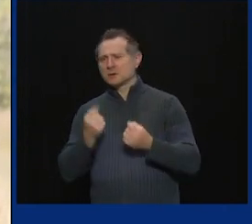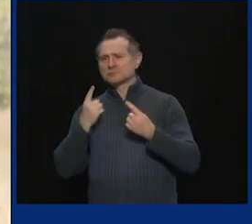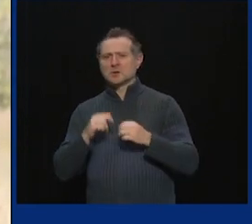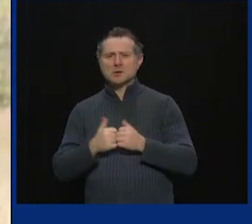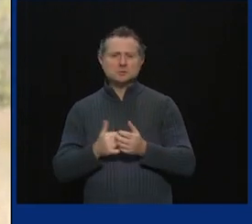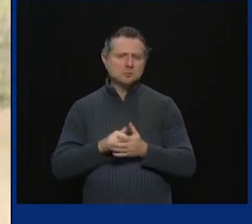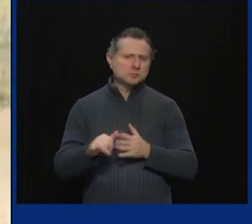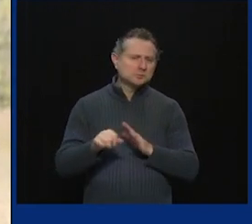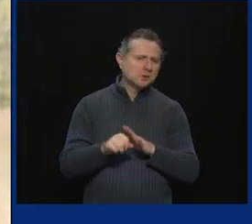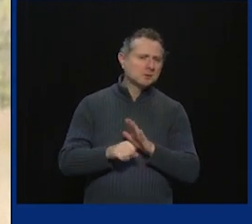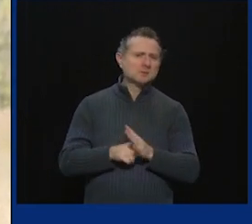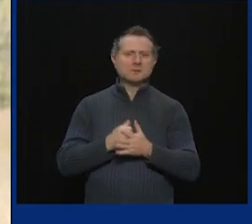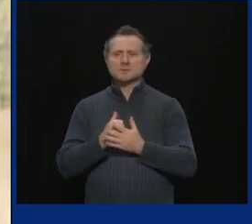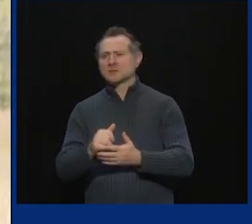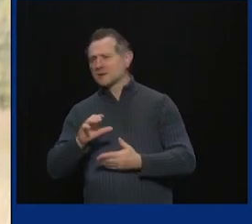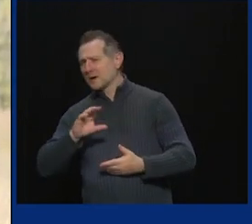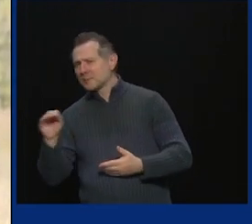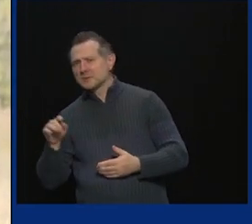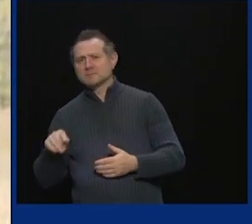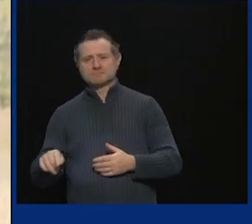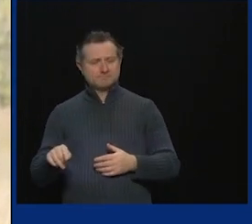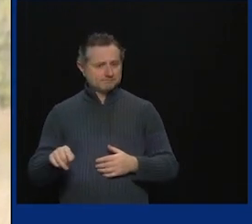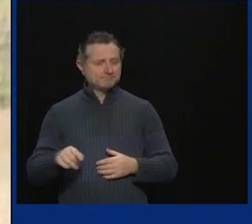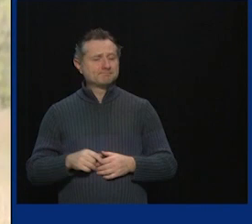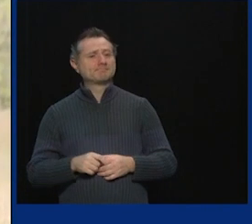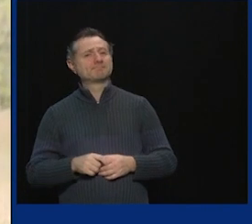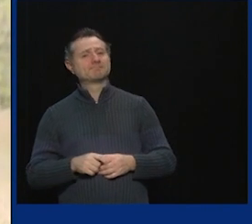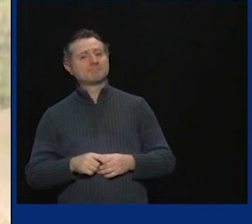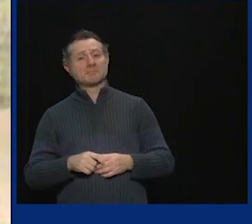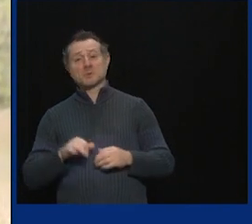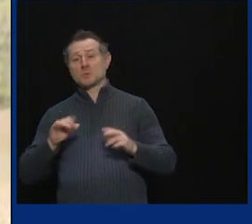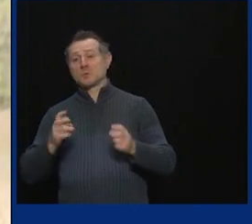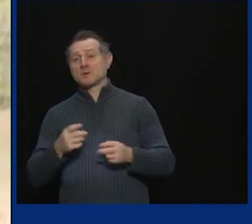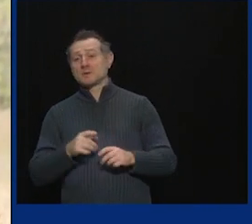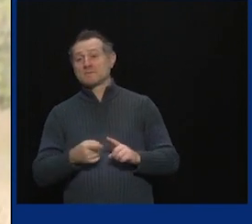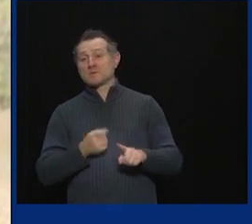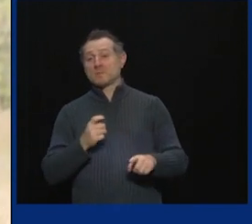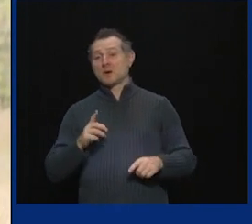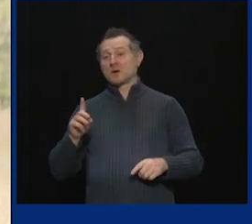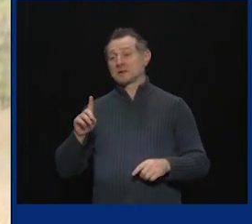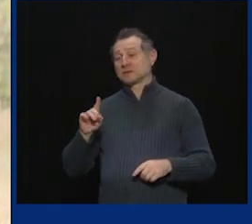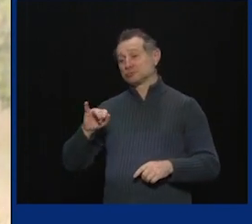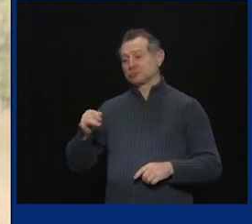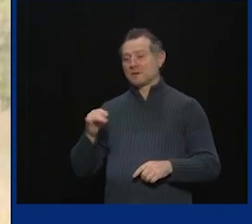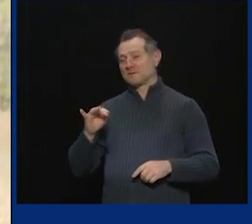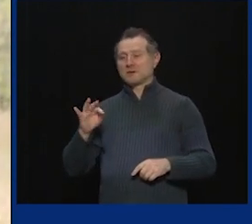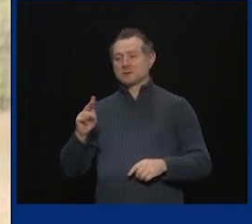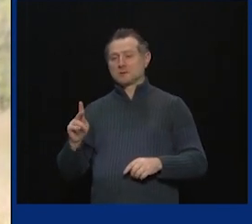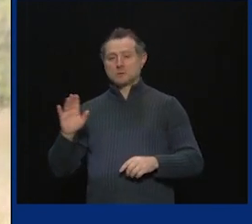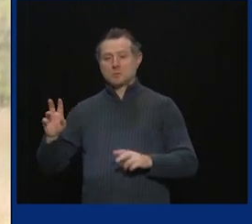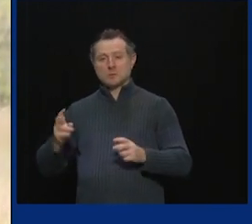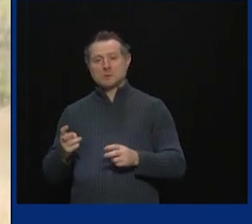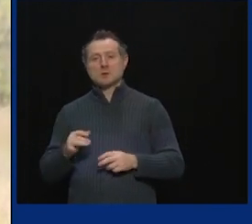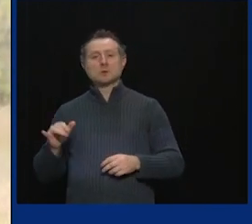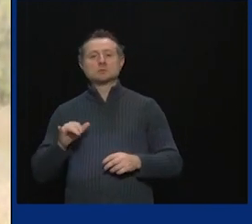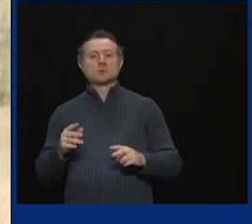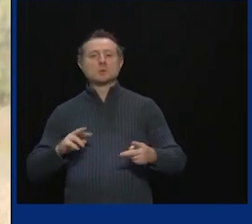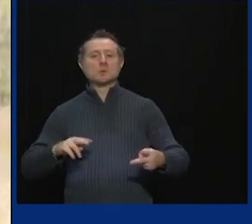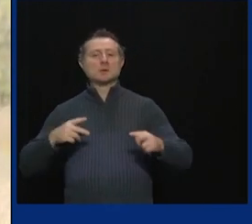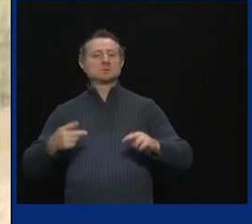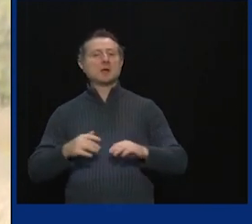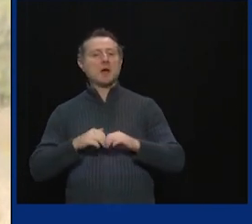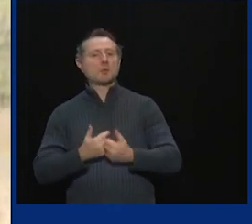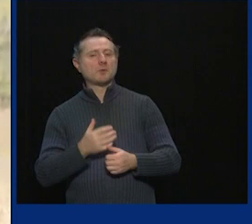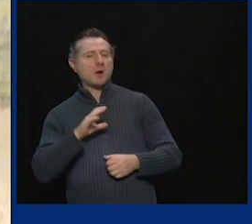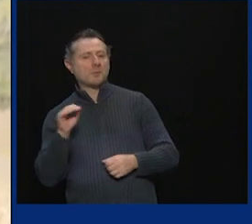but, to kind of go back and quote John F. Kennedy, how the company can help the state of New York and the community, and how we